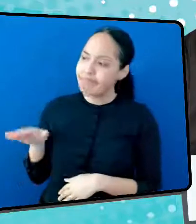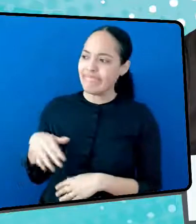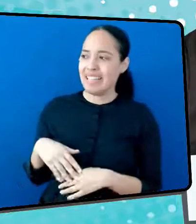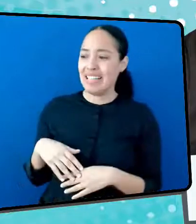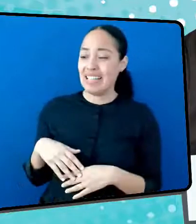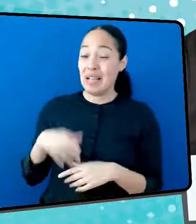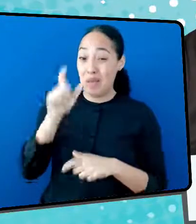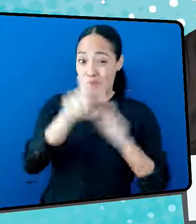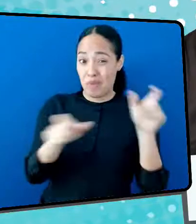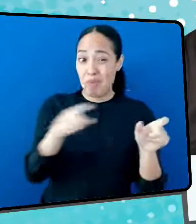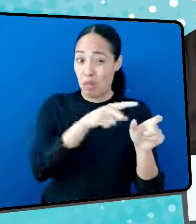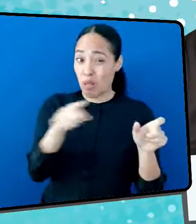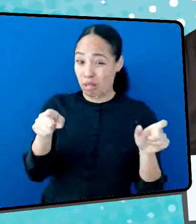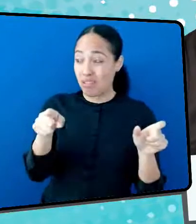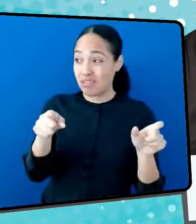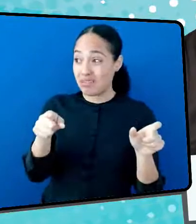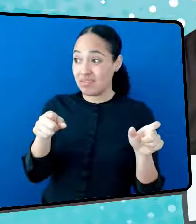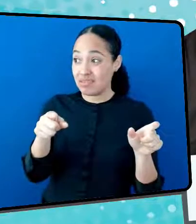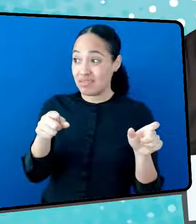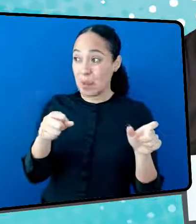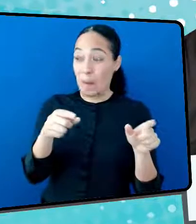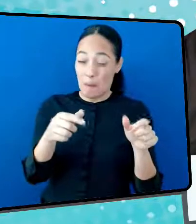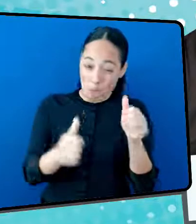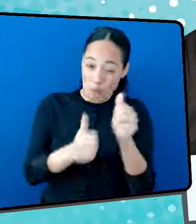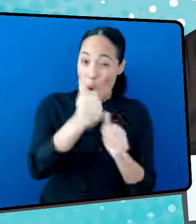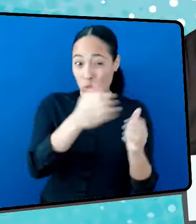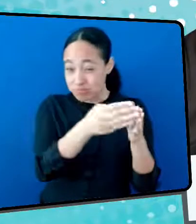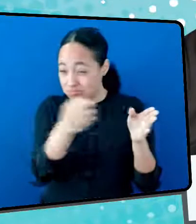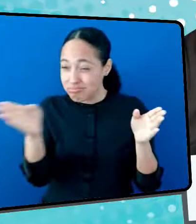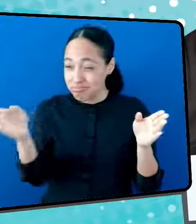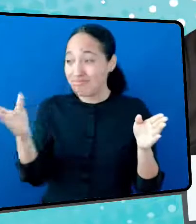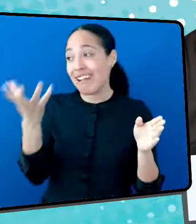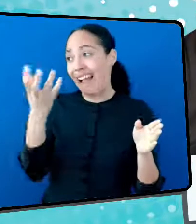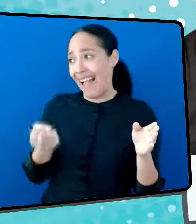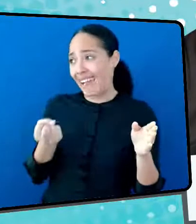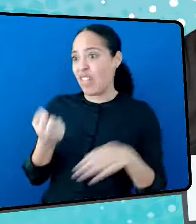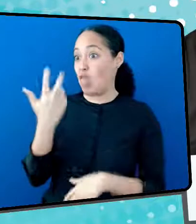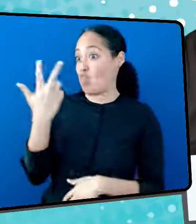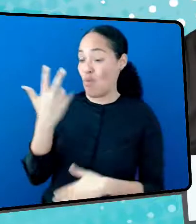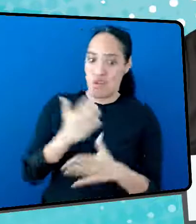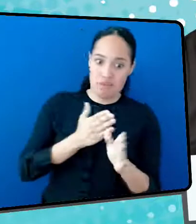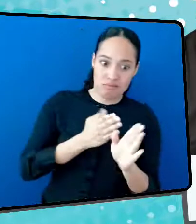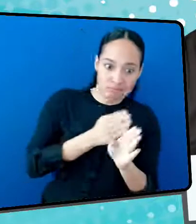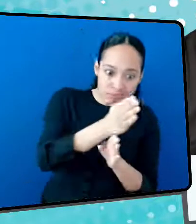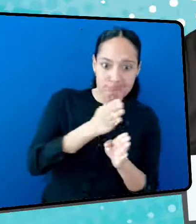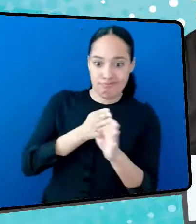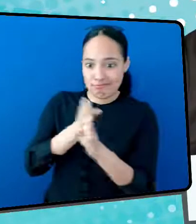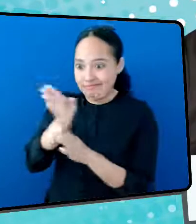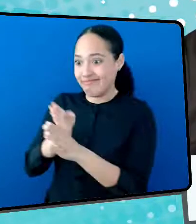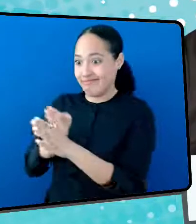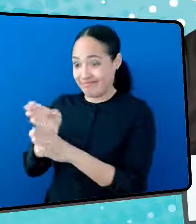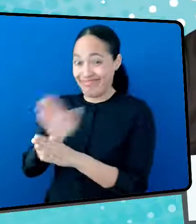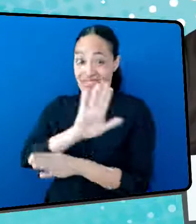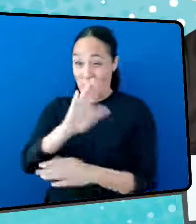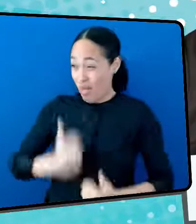so first career is obviously important, but don't worry too much. You might end up somewhere different,